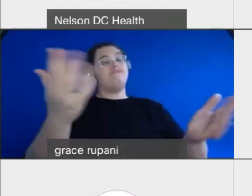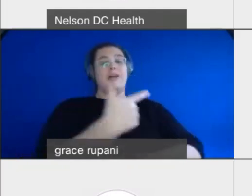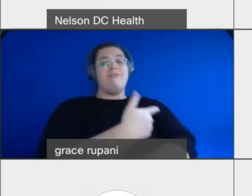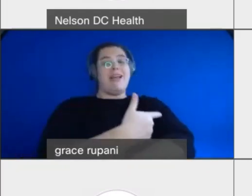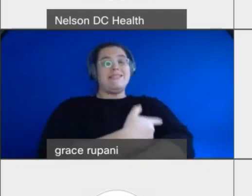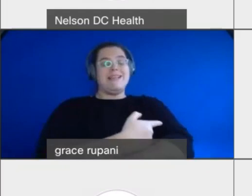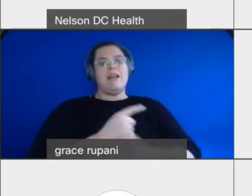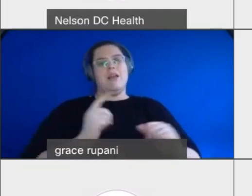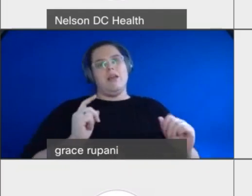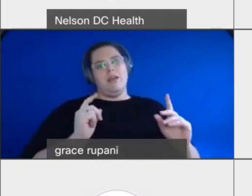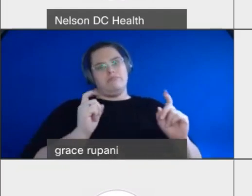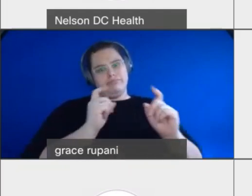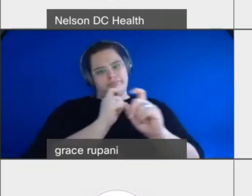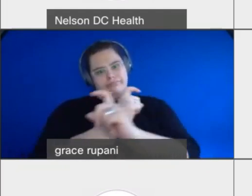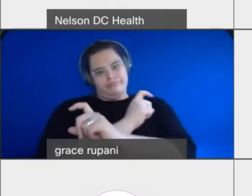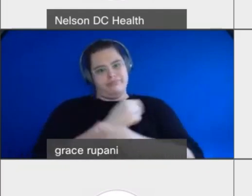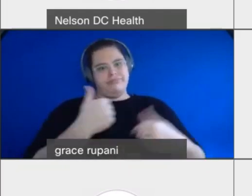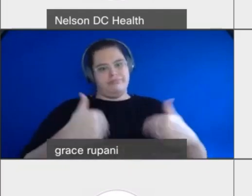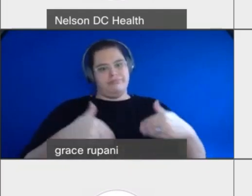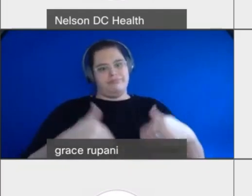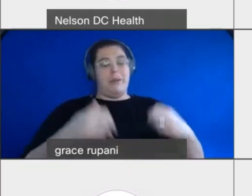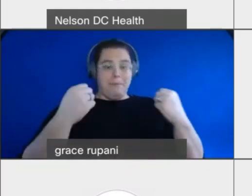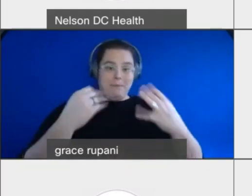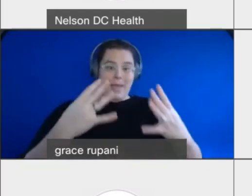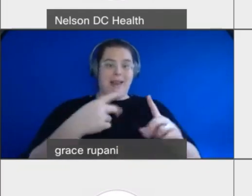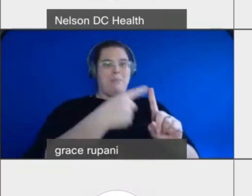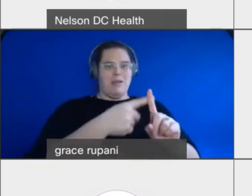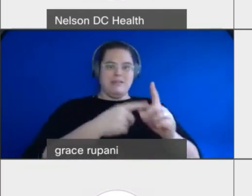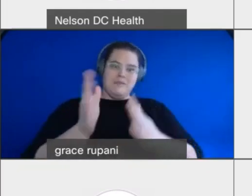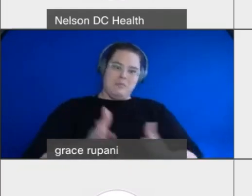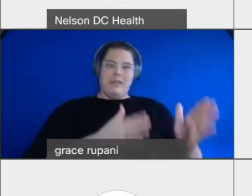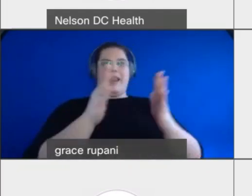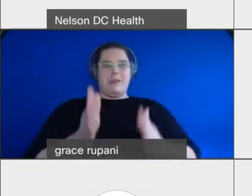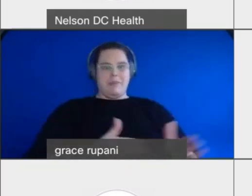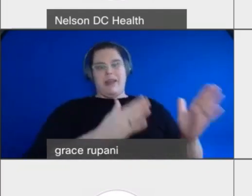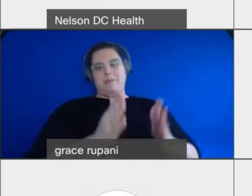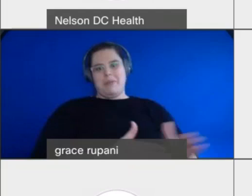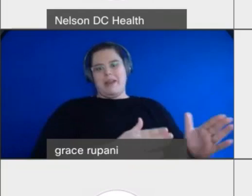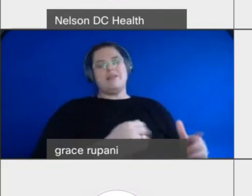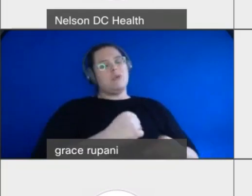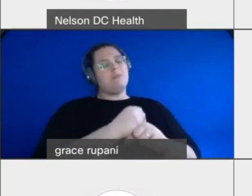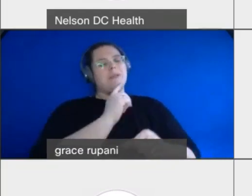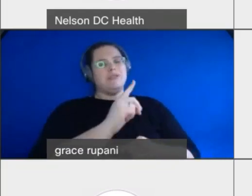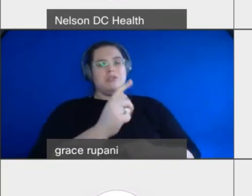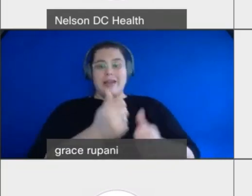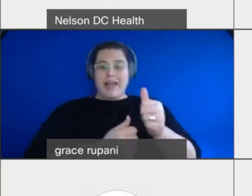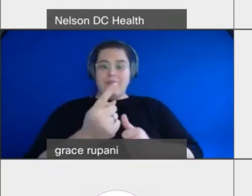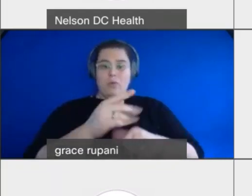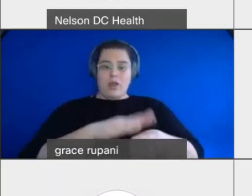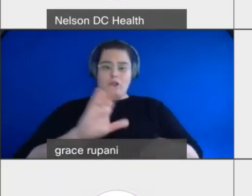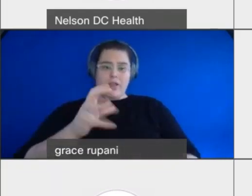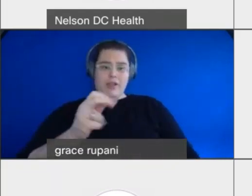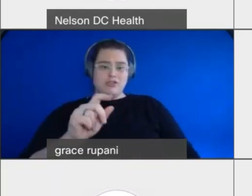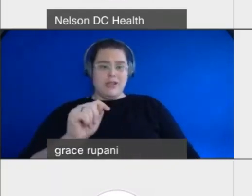is months of planning and things like that. So we want to ensure everybody that's on the chat line that